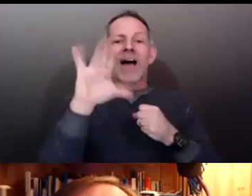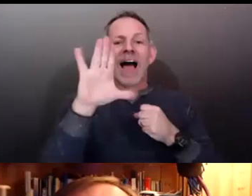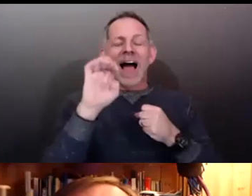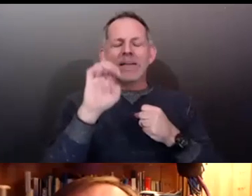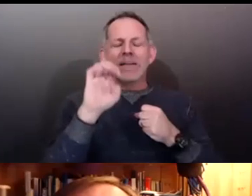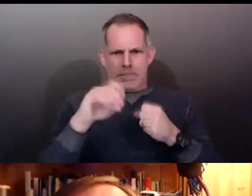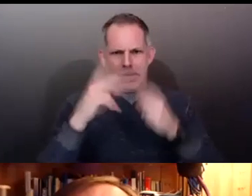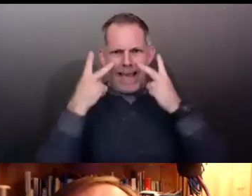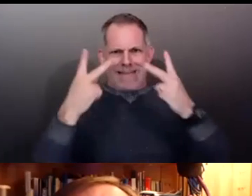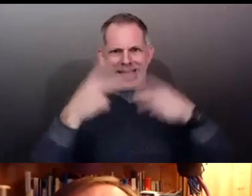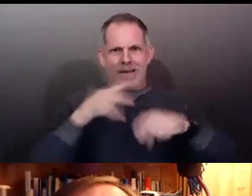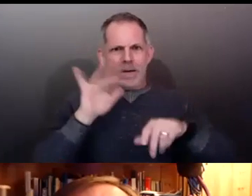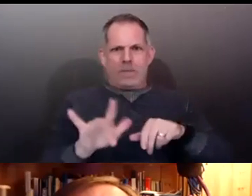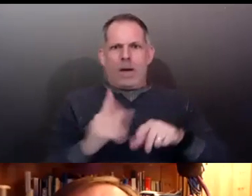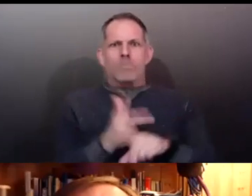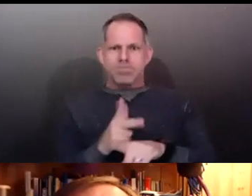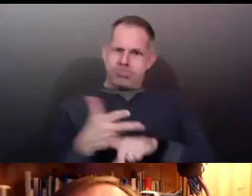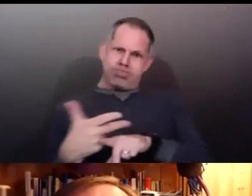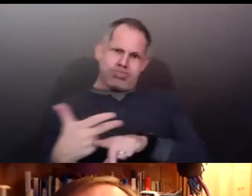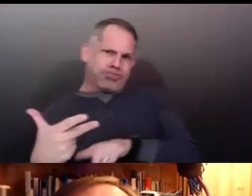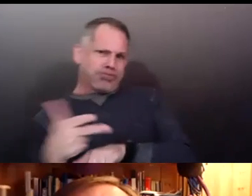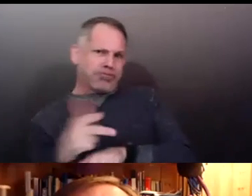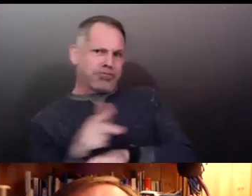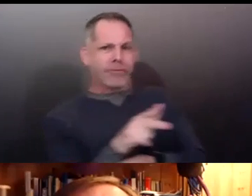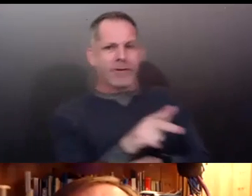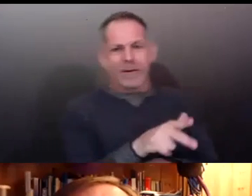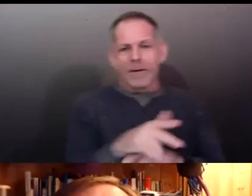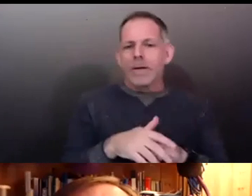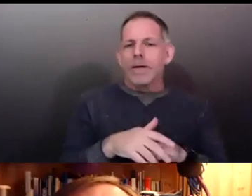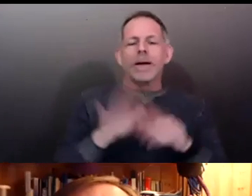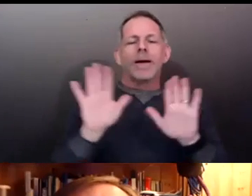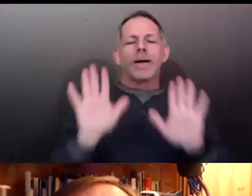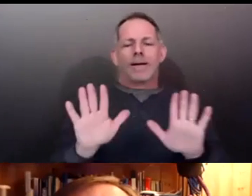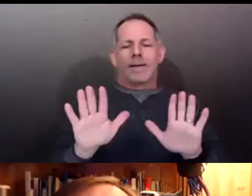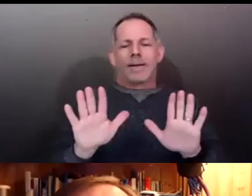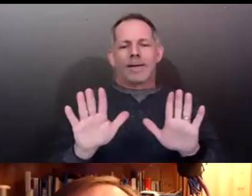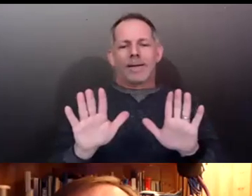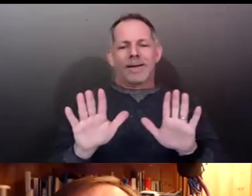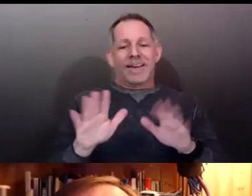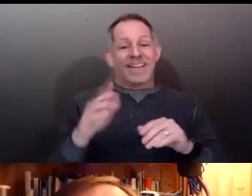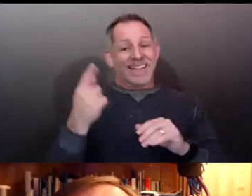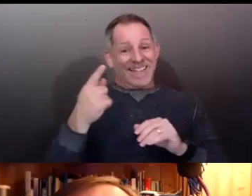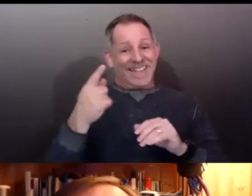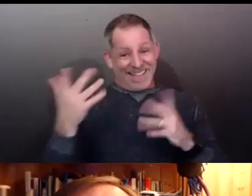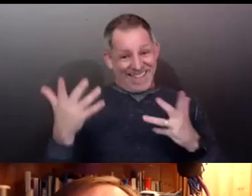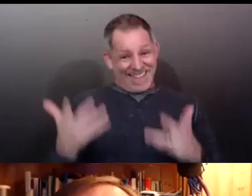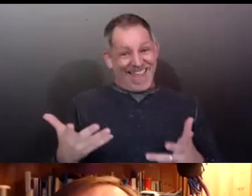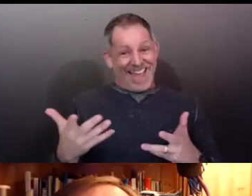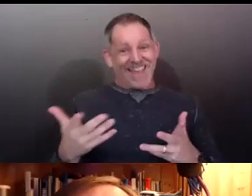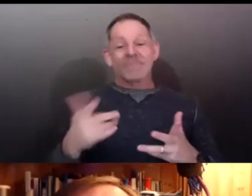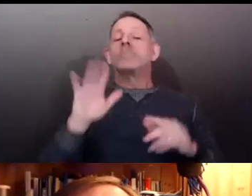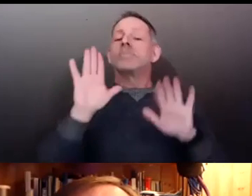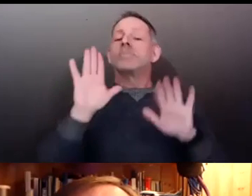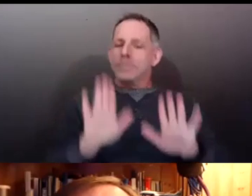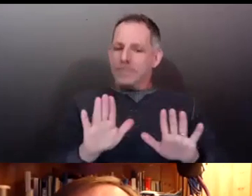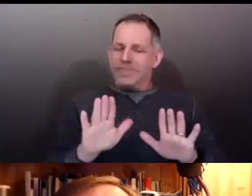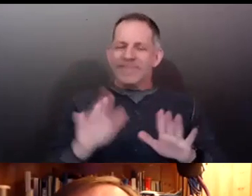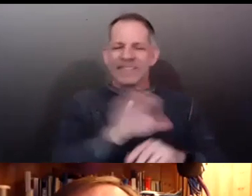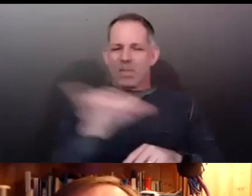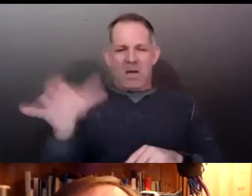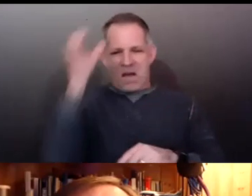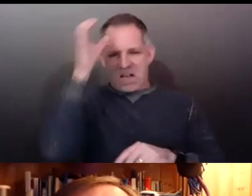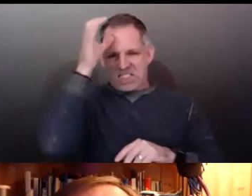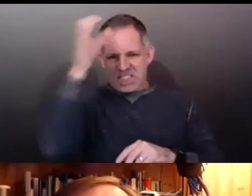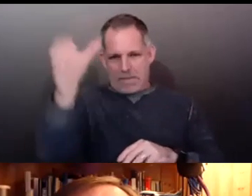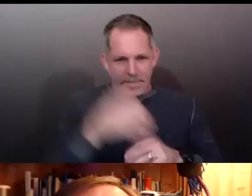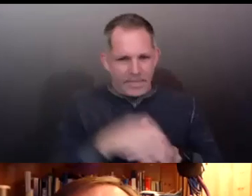that, often the downside has been quite steep. And I don't want to falsely reassure the community that we